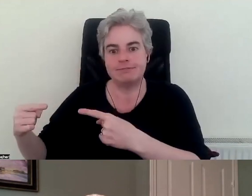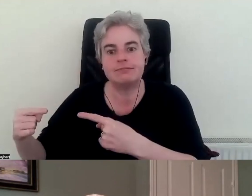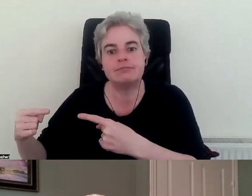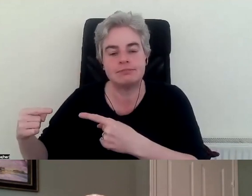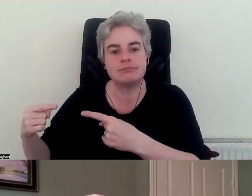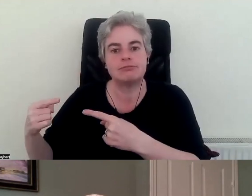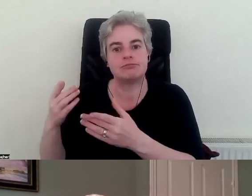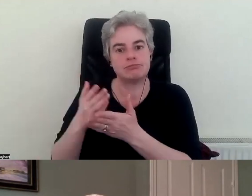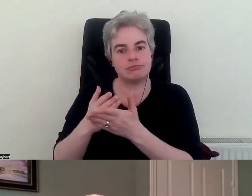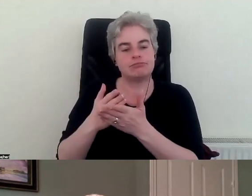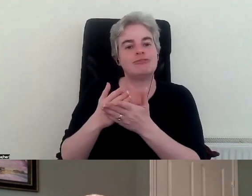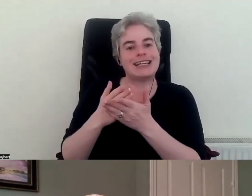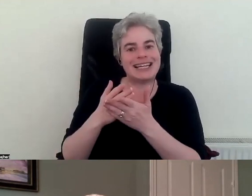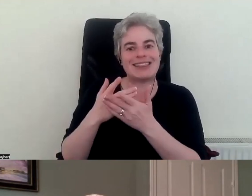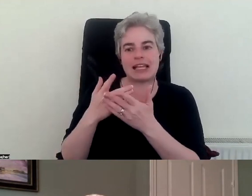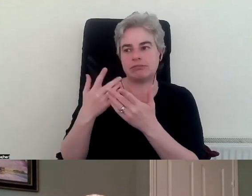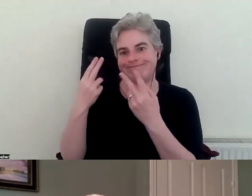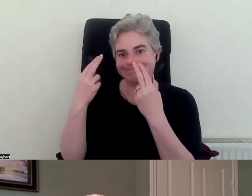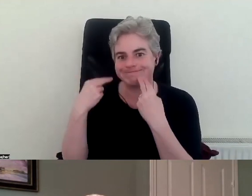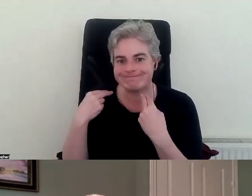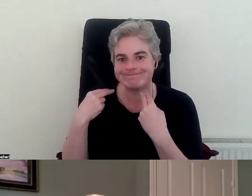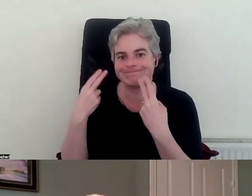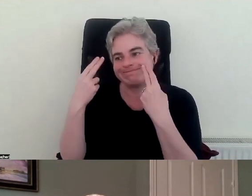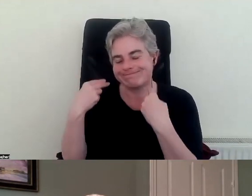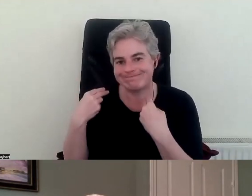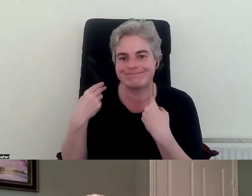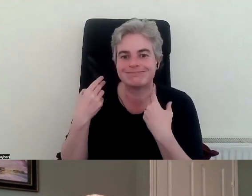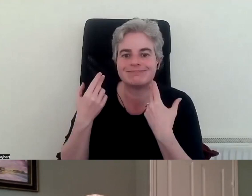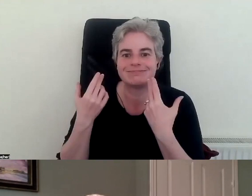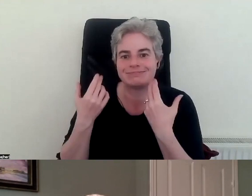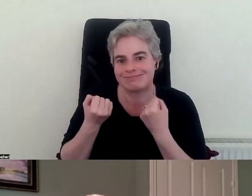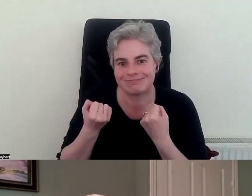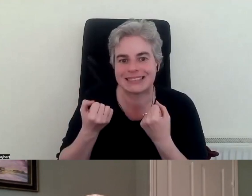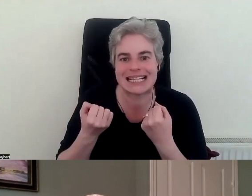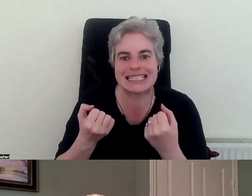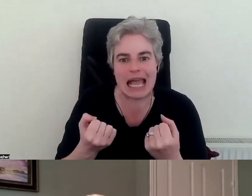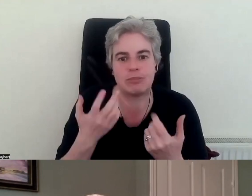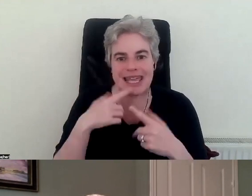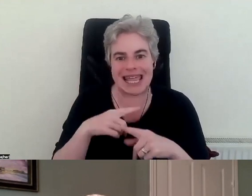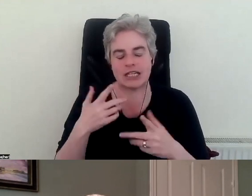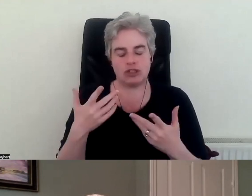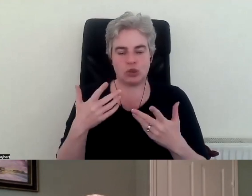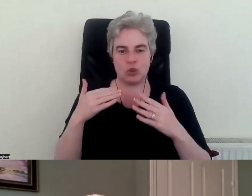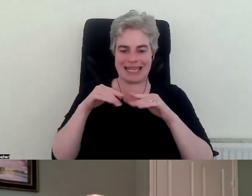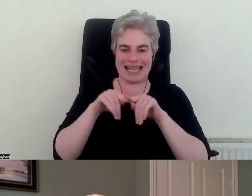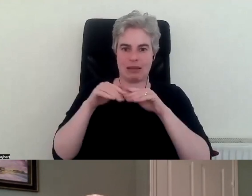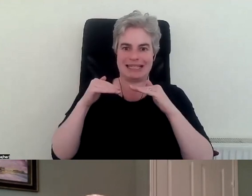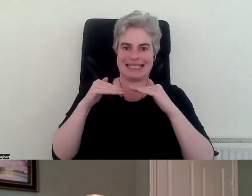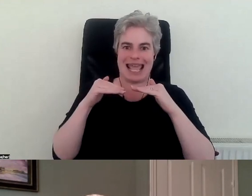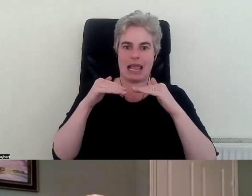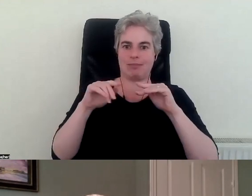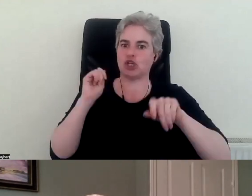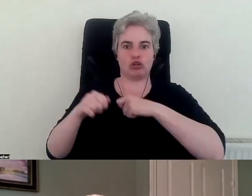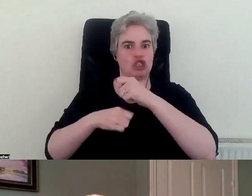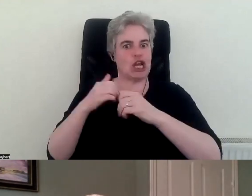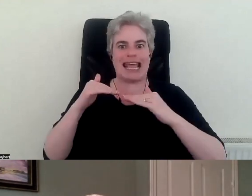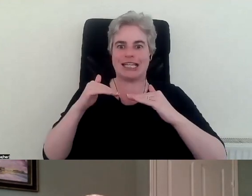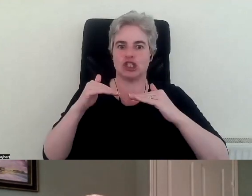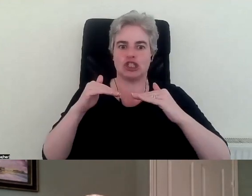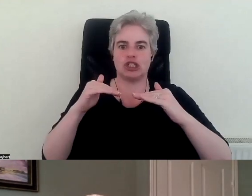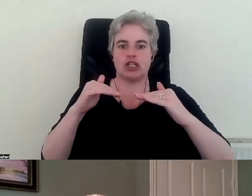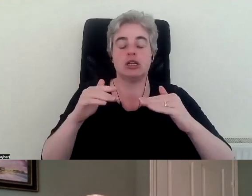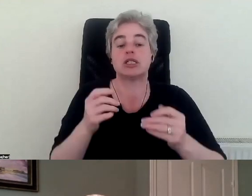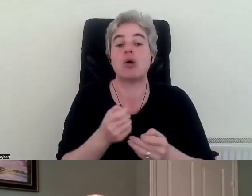line of the status quo. So they needed to observe the protocol. So there were several communications, both